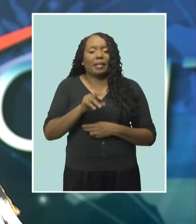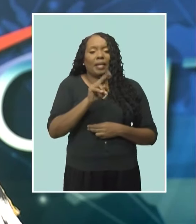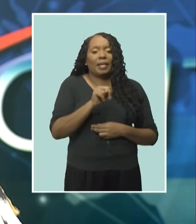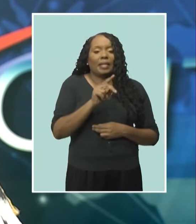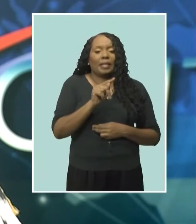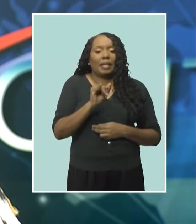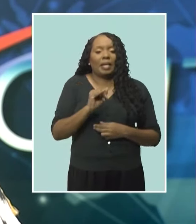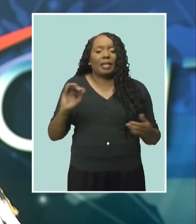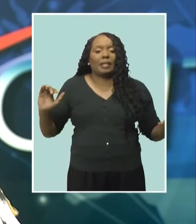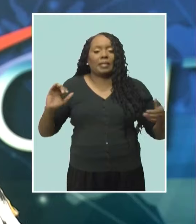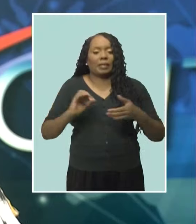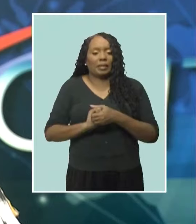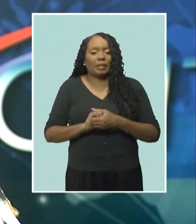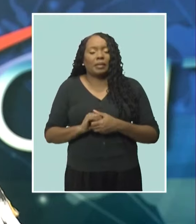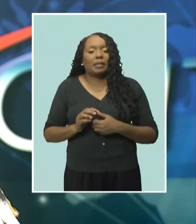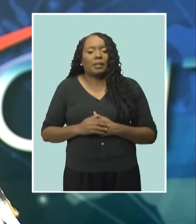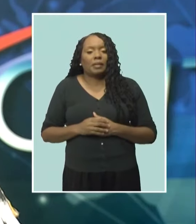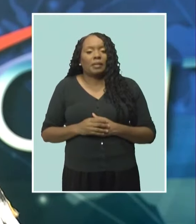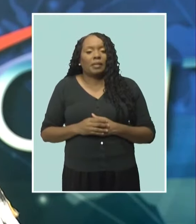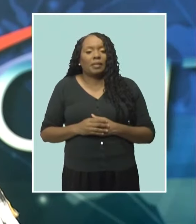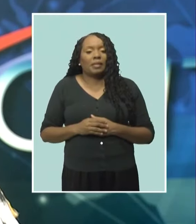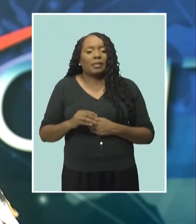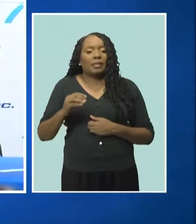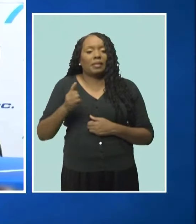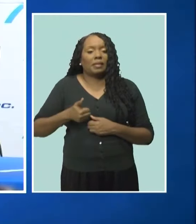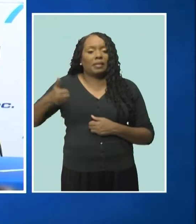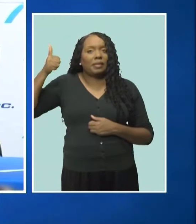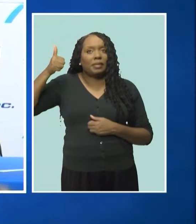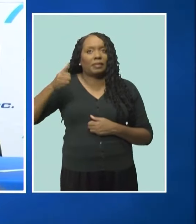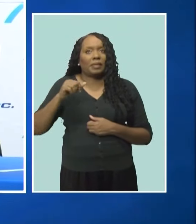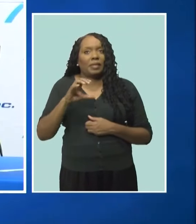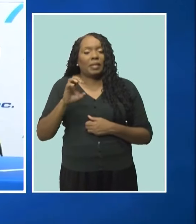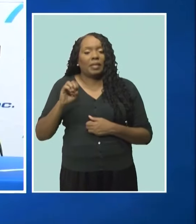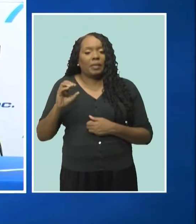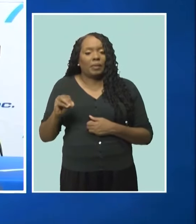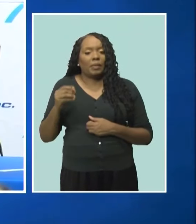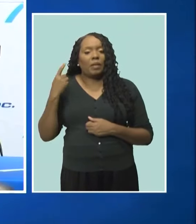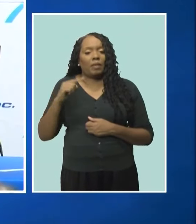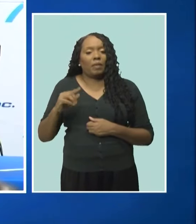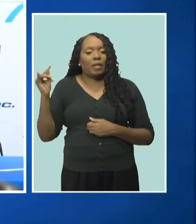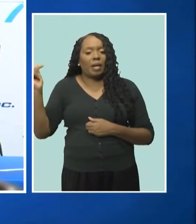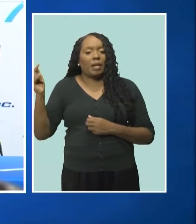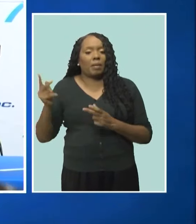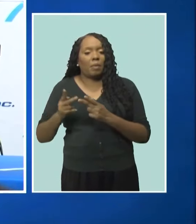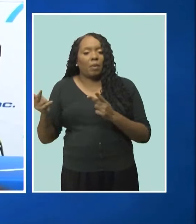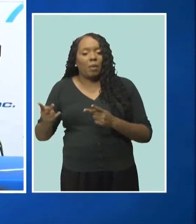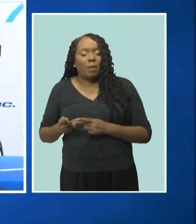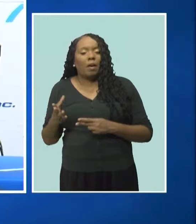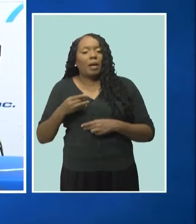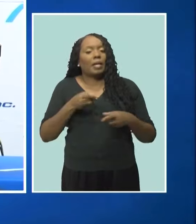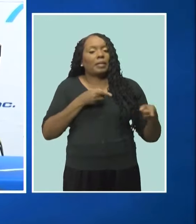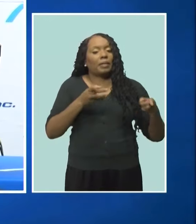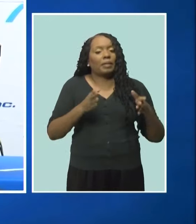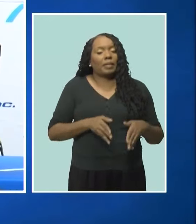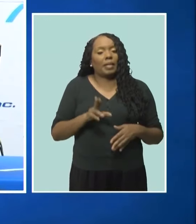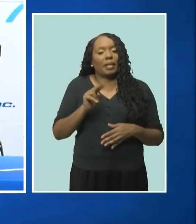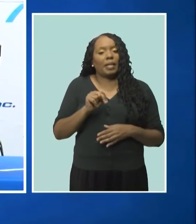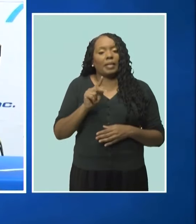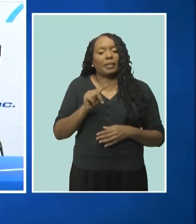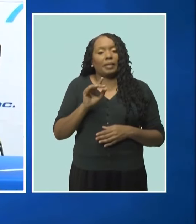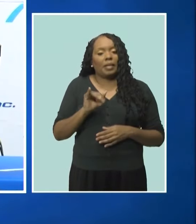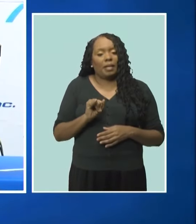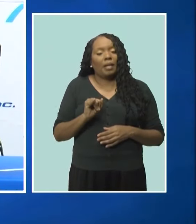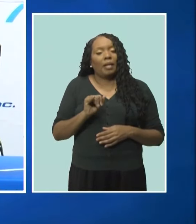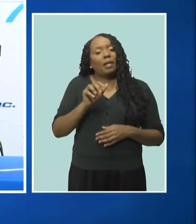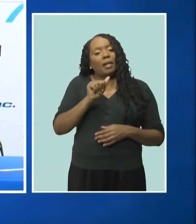was signed by Chief Executive Officer of the Grantley Adams International Airport Incorporated, Hadley Bourne, and Director of the NTI, Dr.